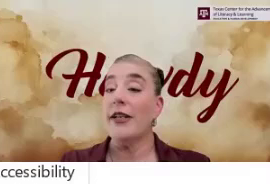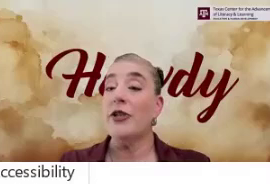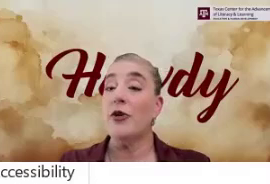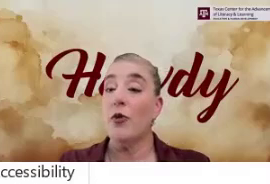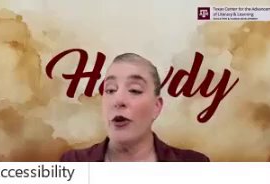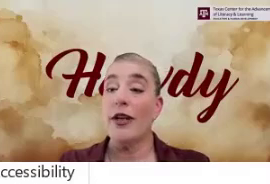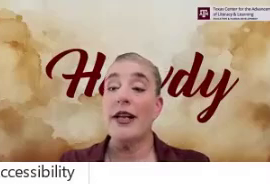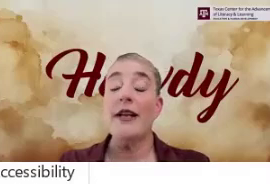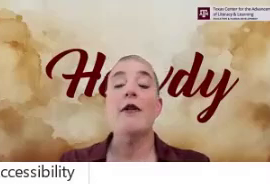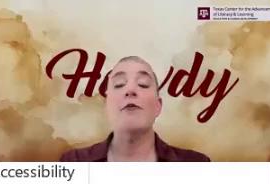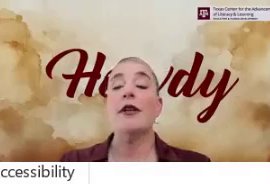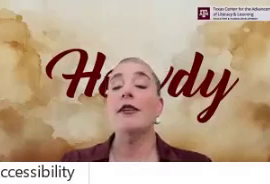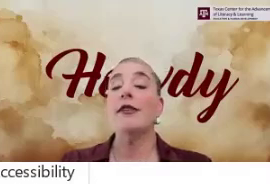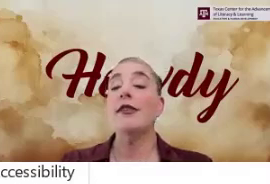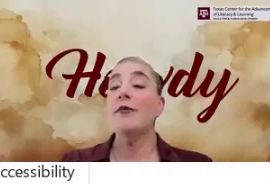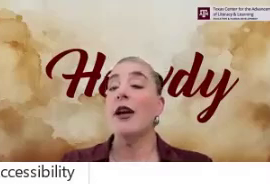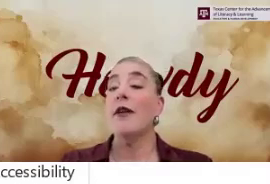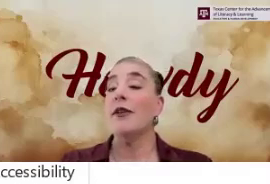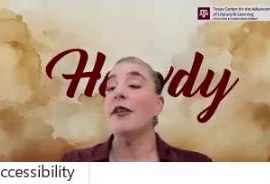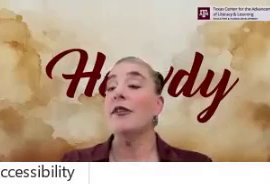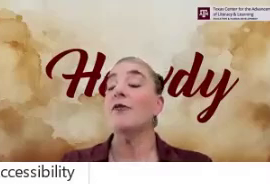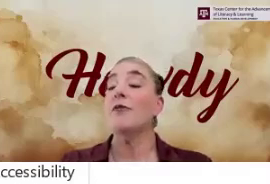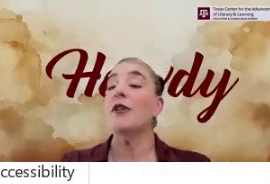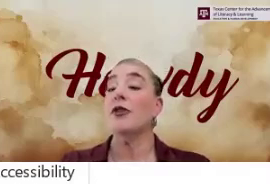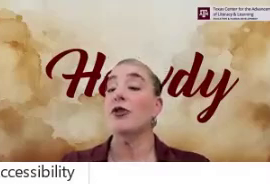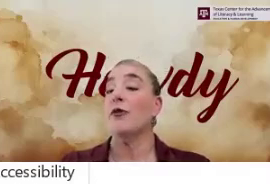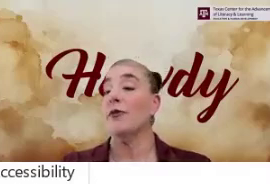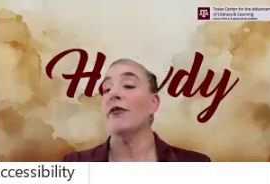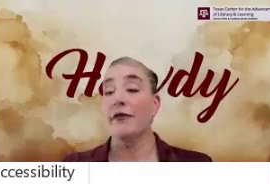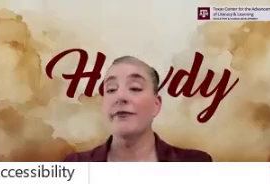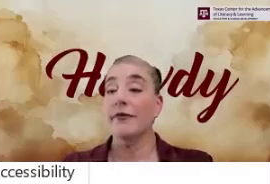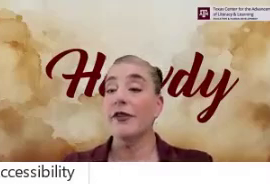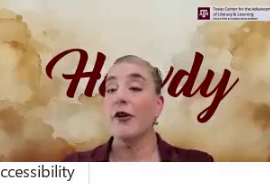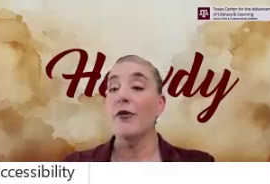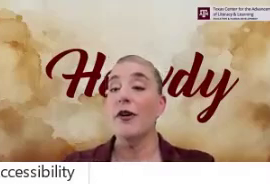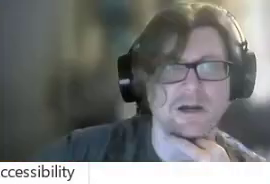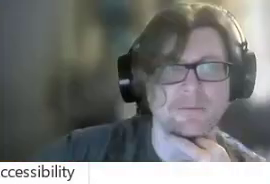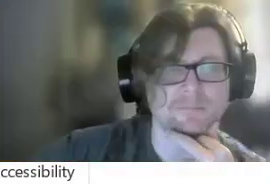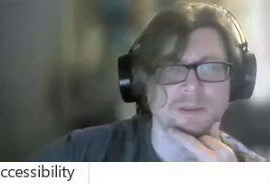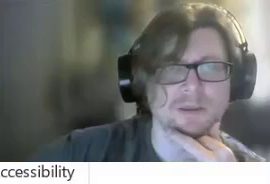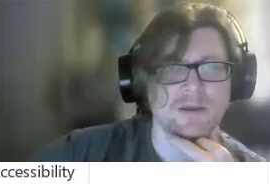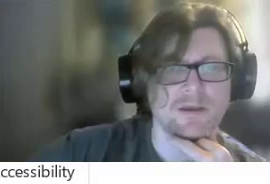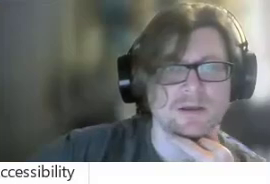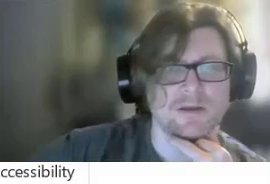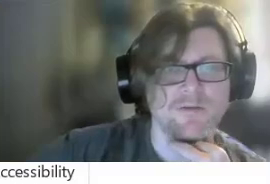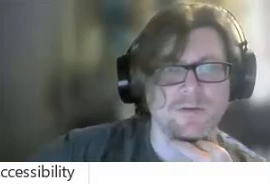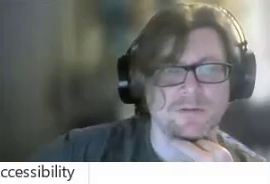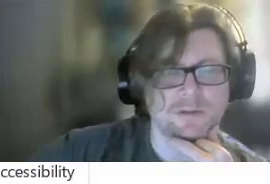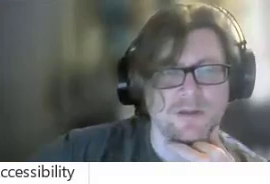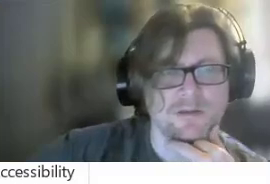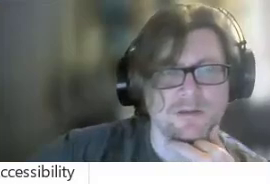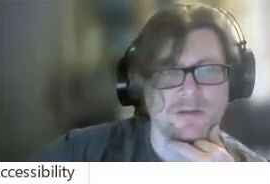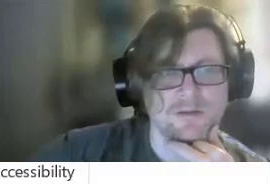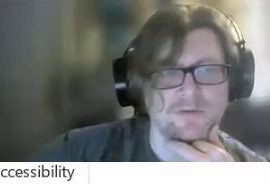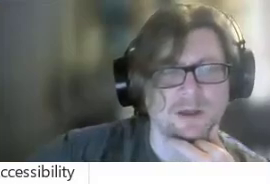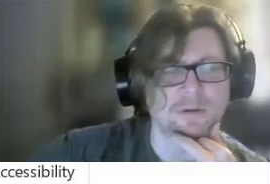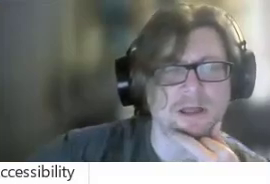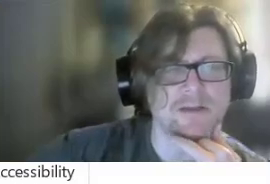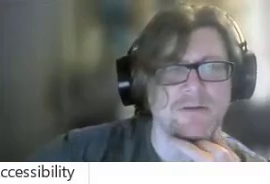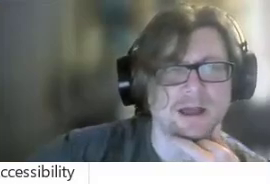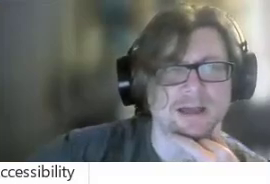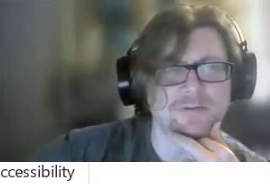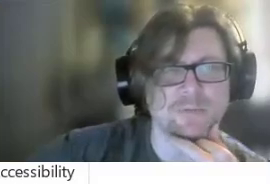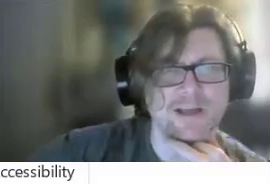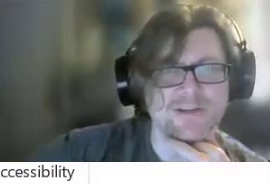you don't want to get too wordy, but at the same time, it needs to be descriptive. So Yeah. thank you for bringing that up. Because